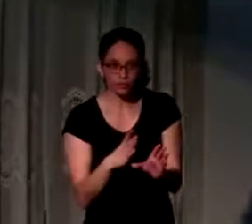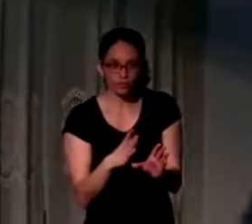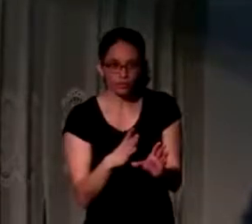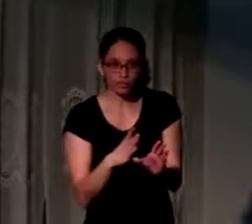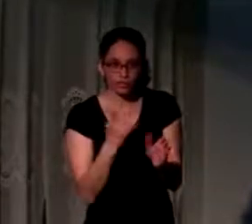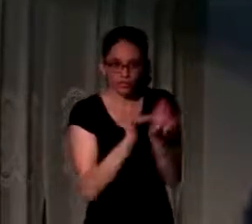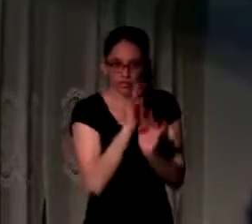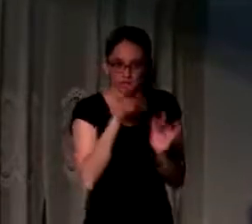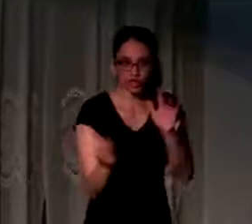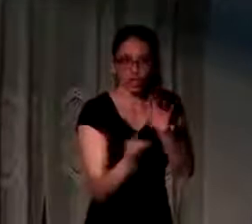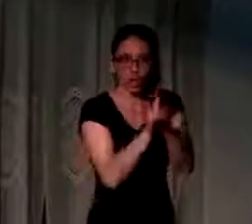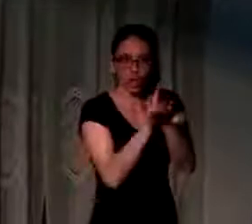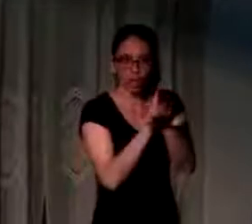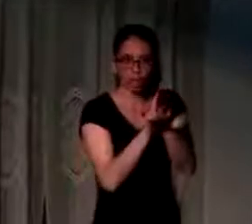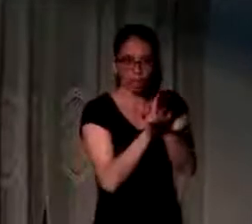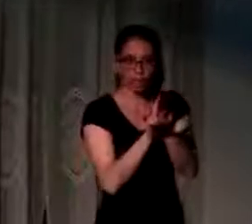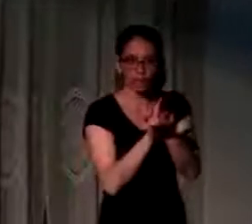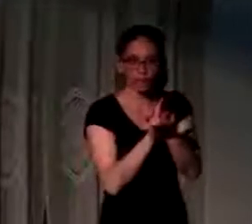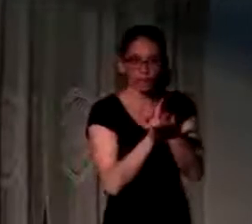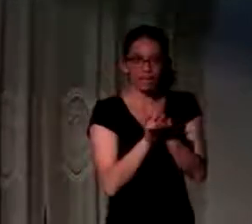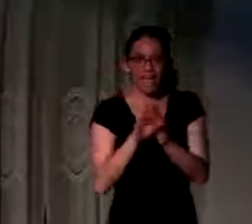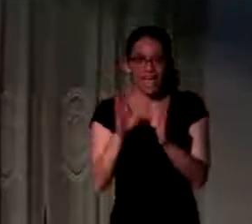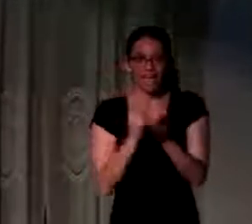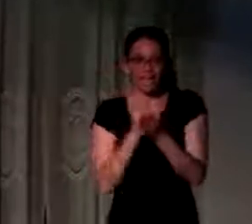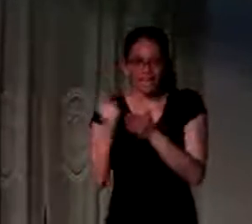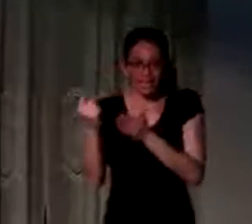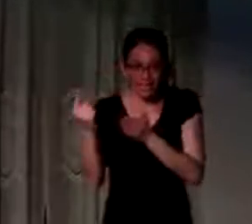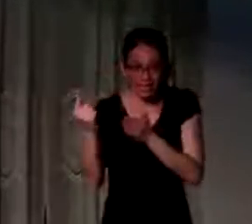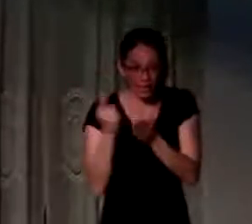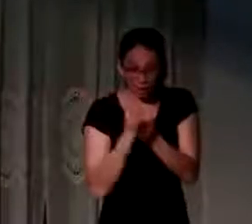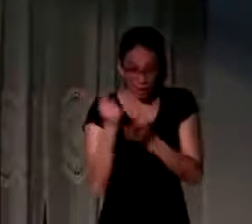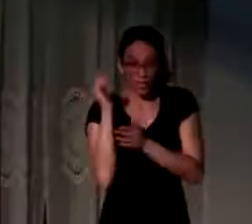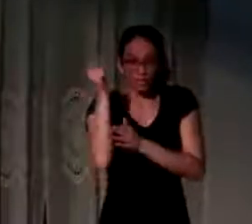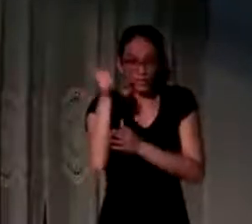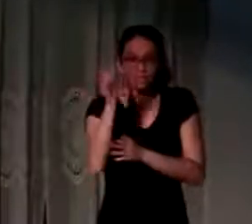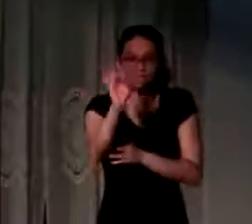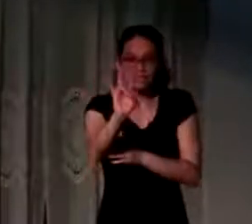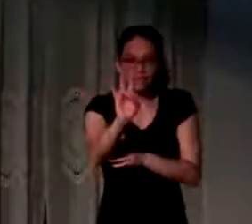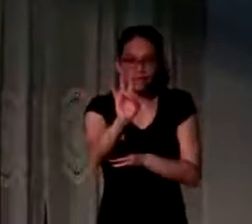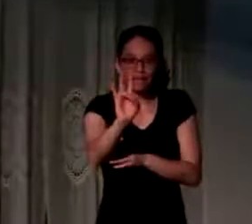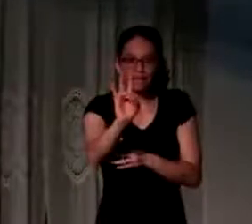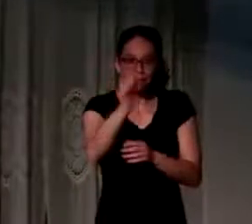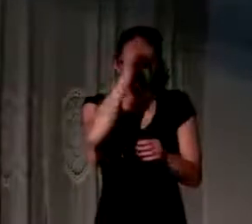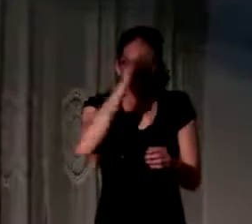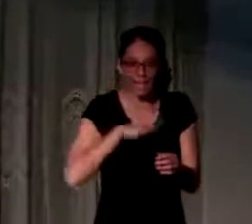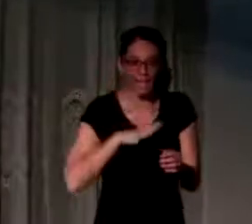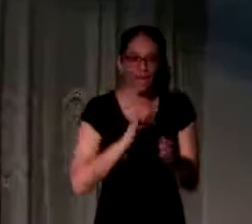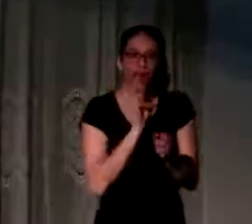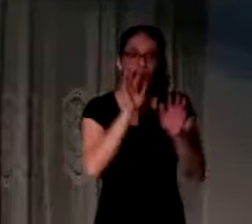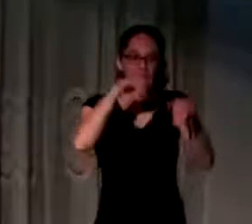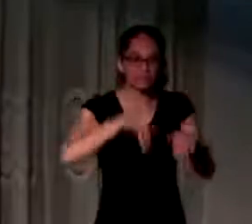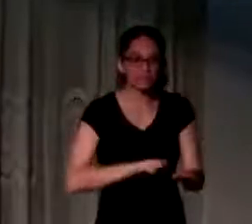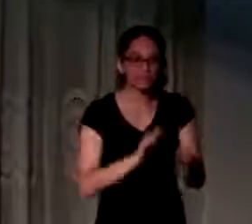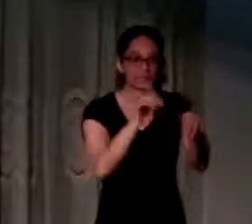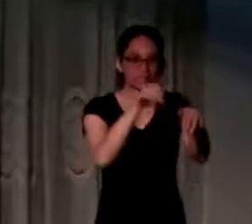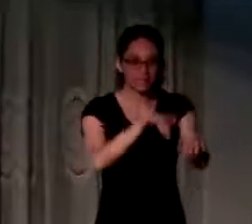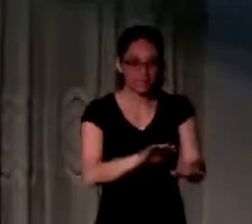A few days later, 7 different men on the Sea of Galilee. Just a little while after